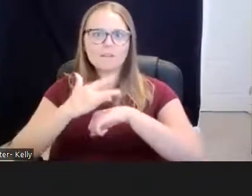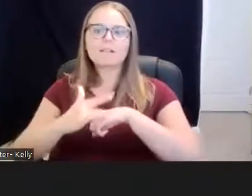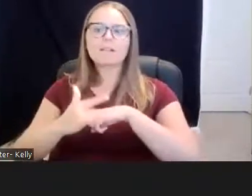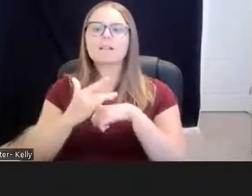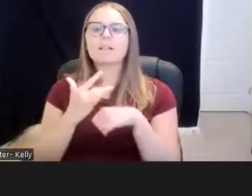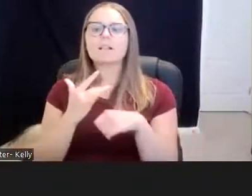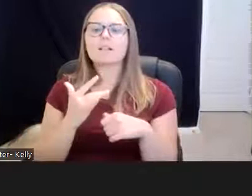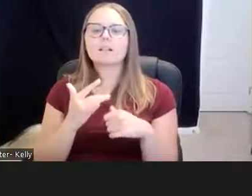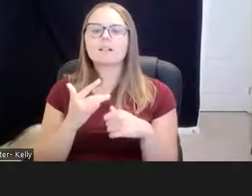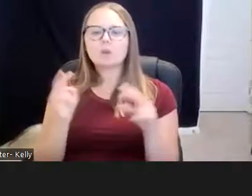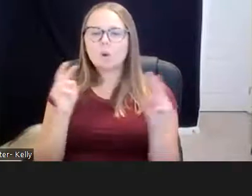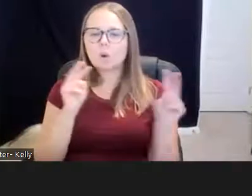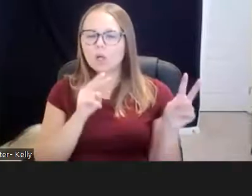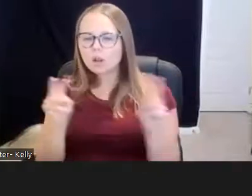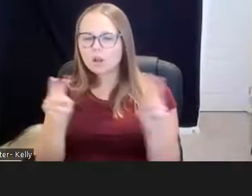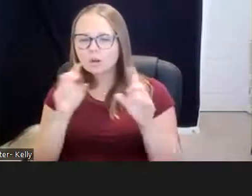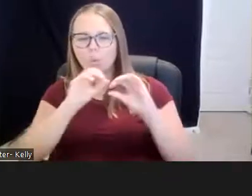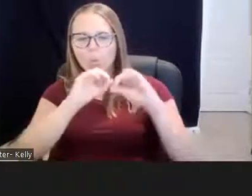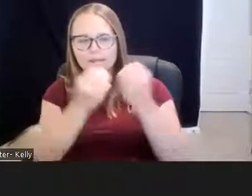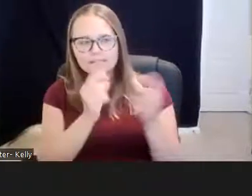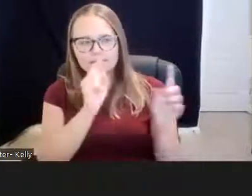looking to these organizations